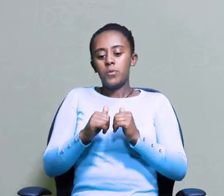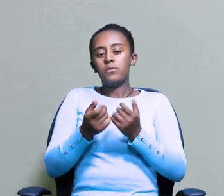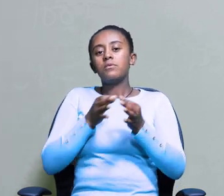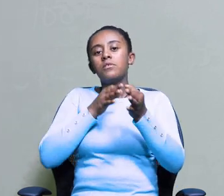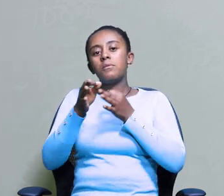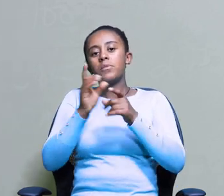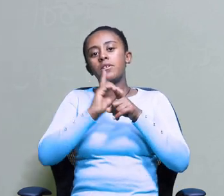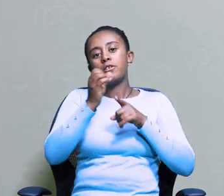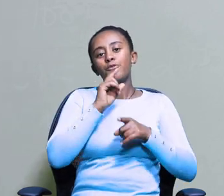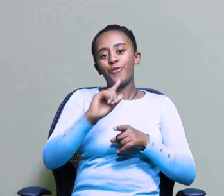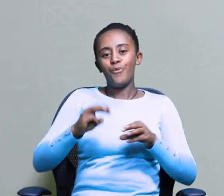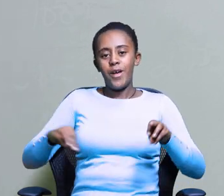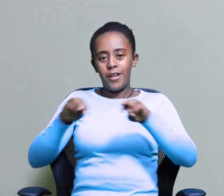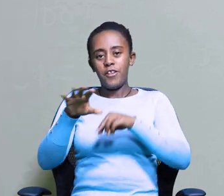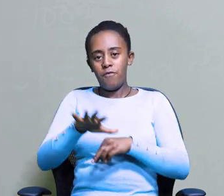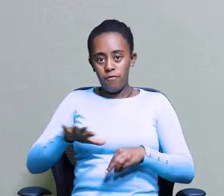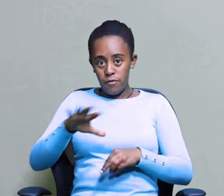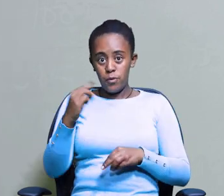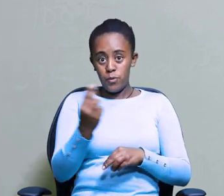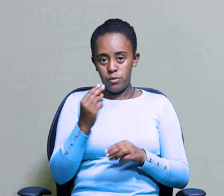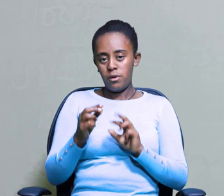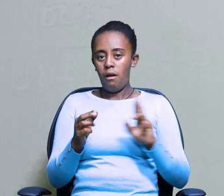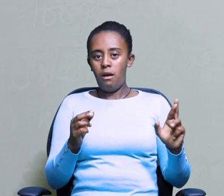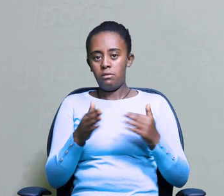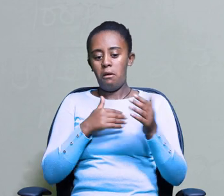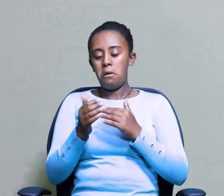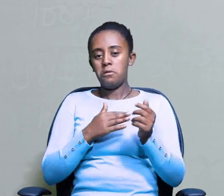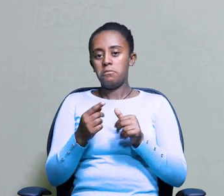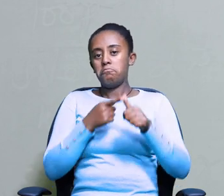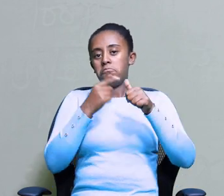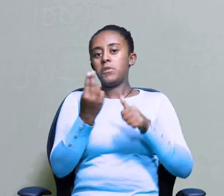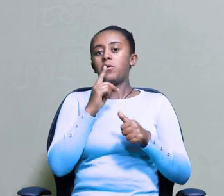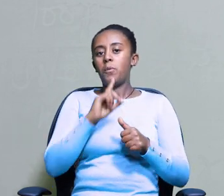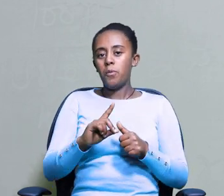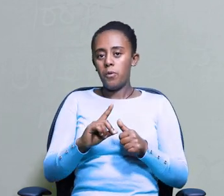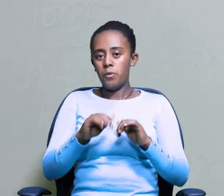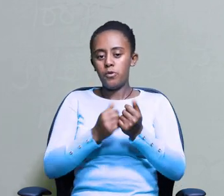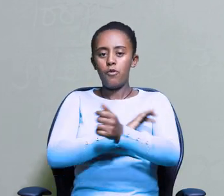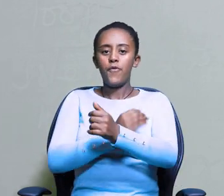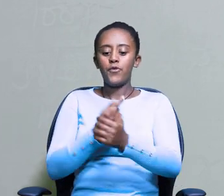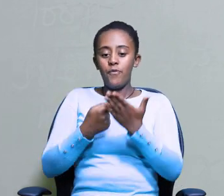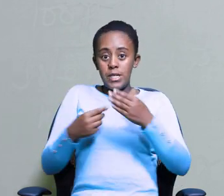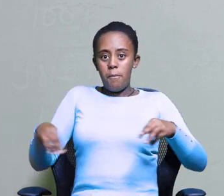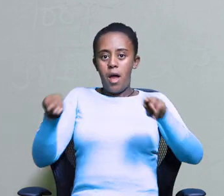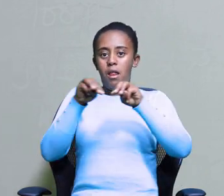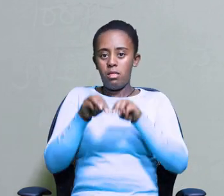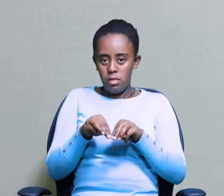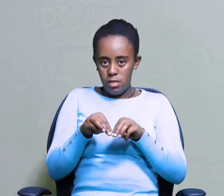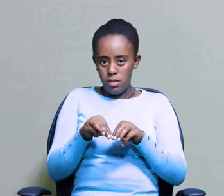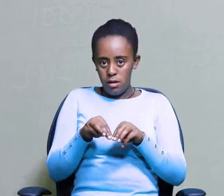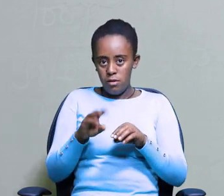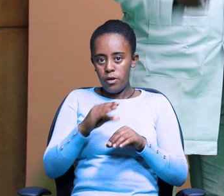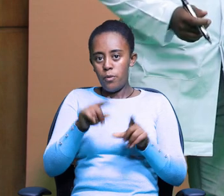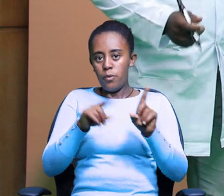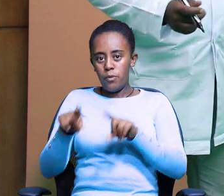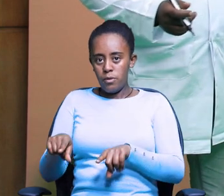of magnetic field using our right-hand rule. So how we can determine the direction of the poles of this magnet?